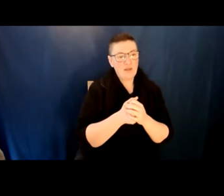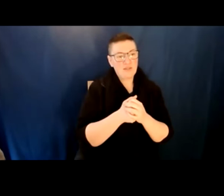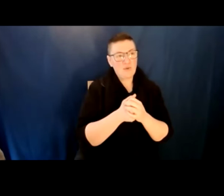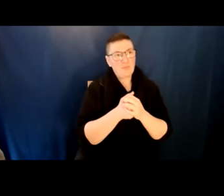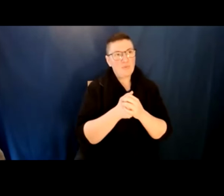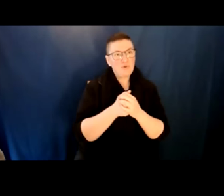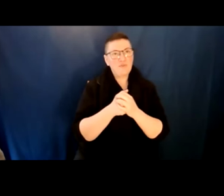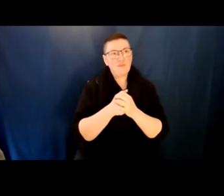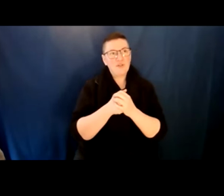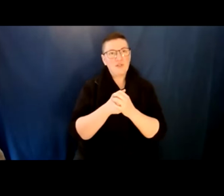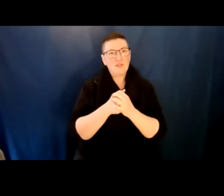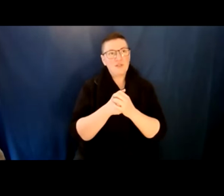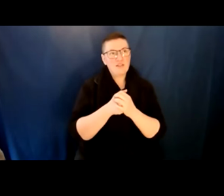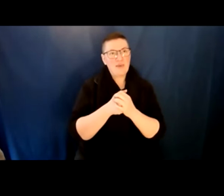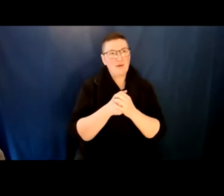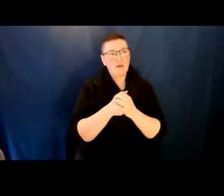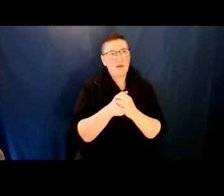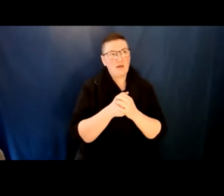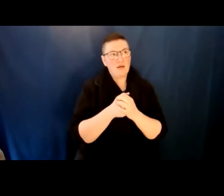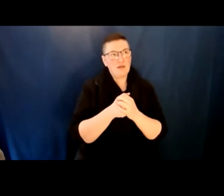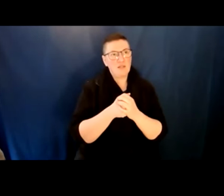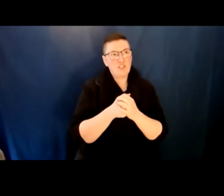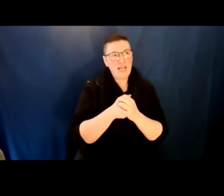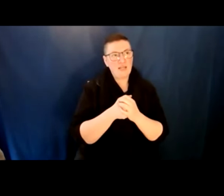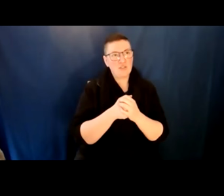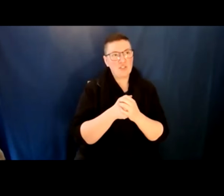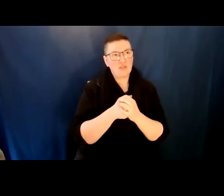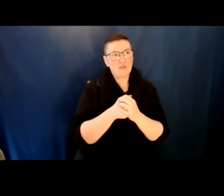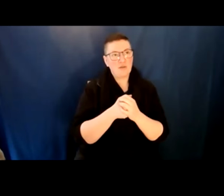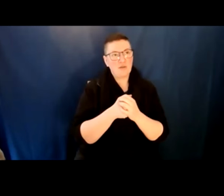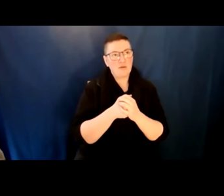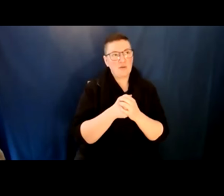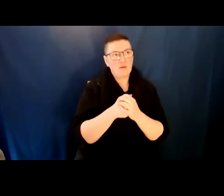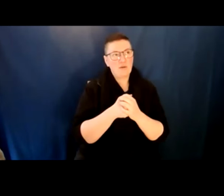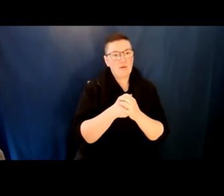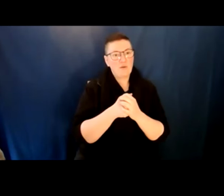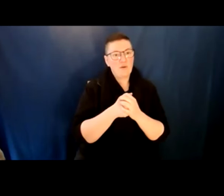So improve talks about a change